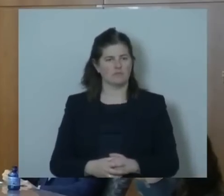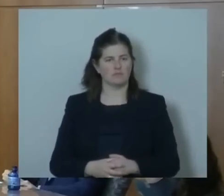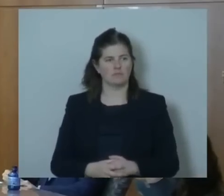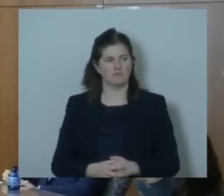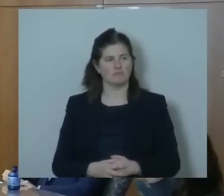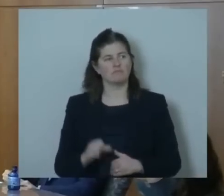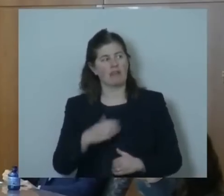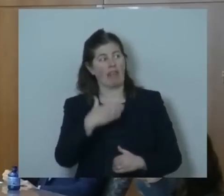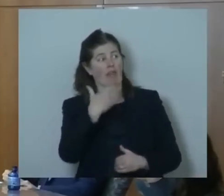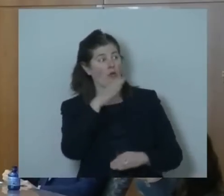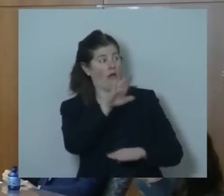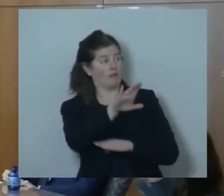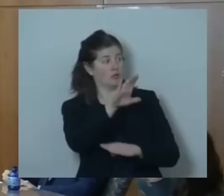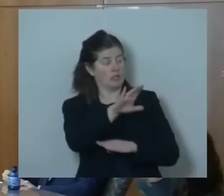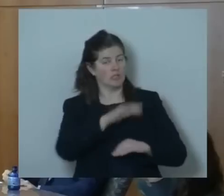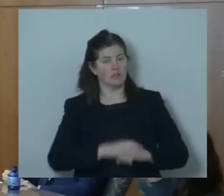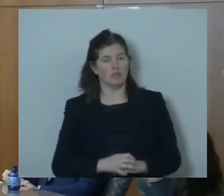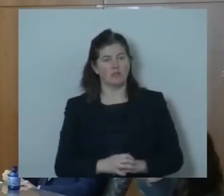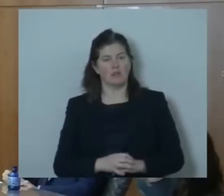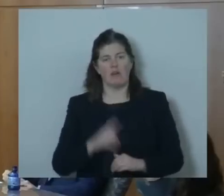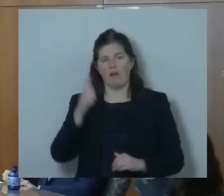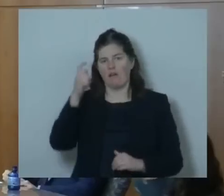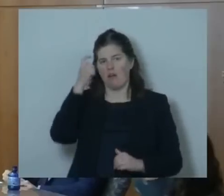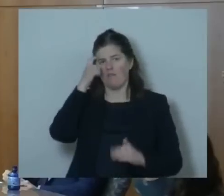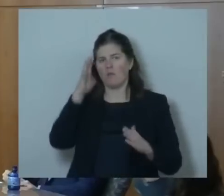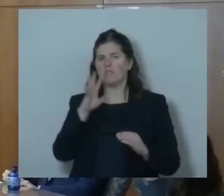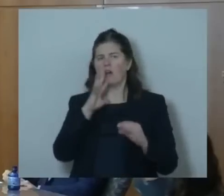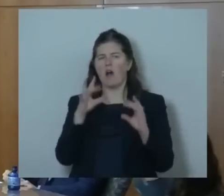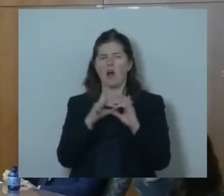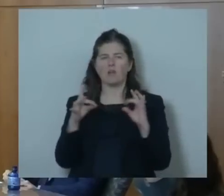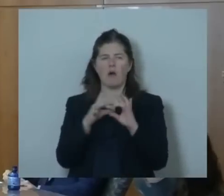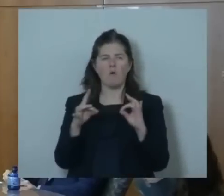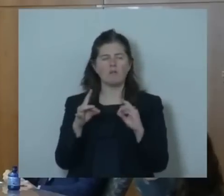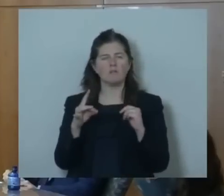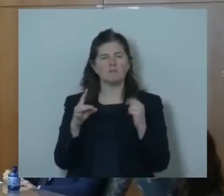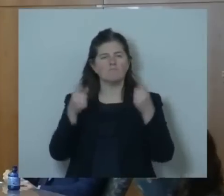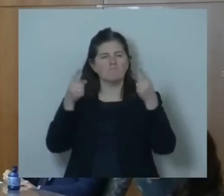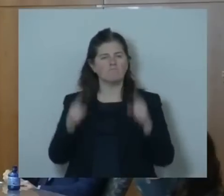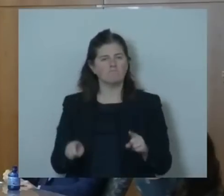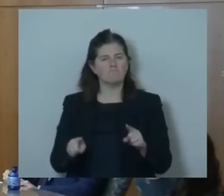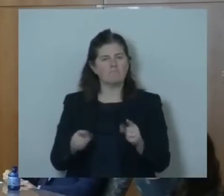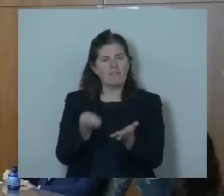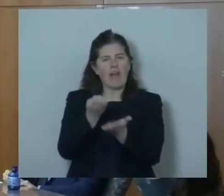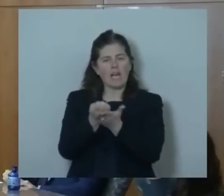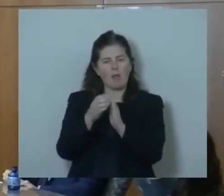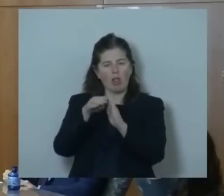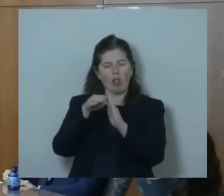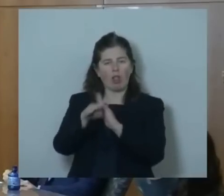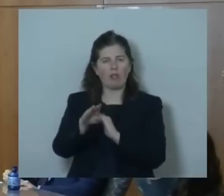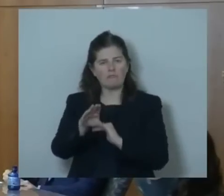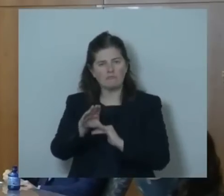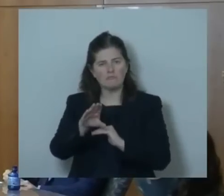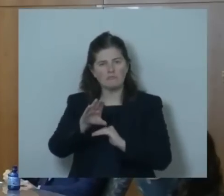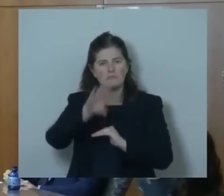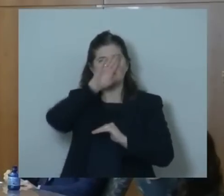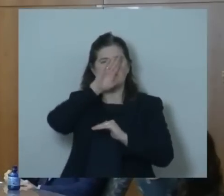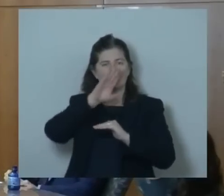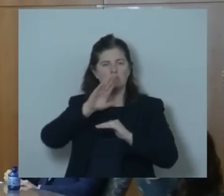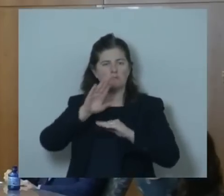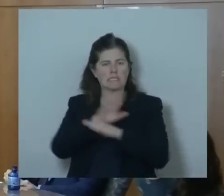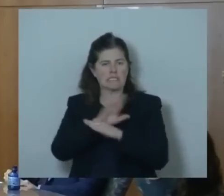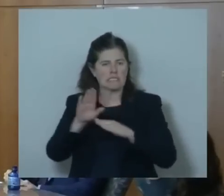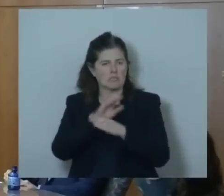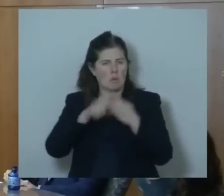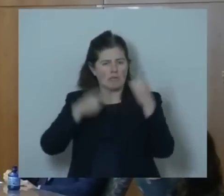Yeah, thank you. Good afternoon. Governor, you talked about kind of the toll, the economic toll on businesses that this whole outbreak has